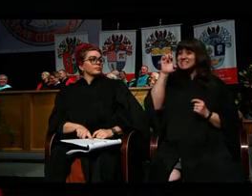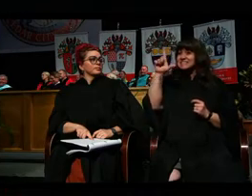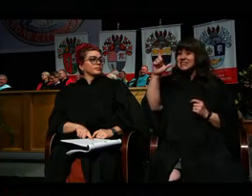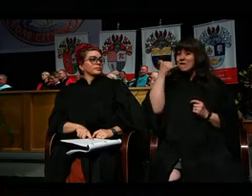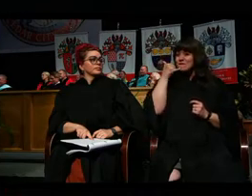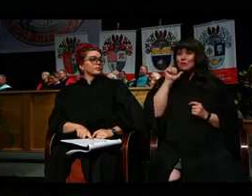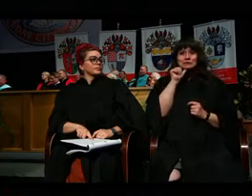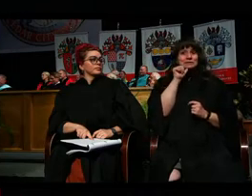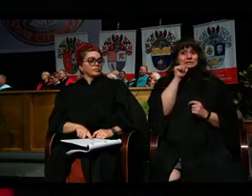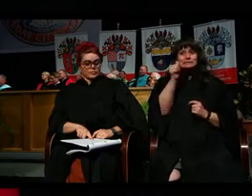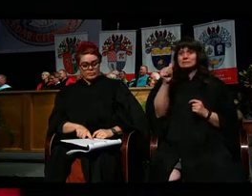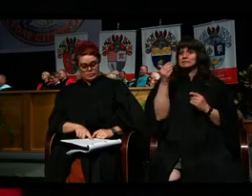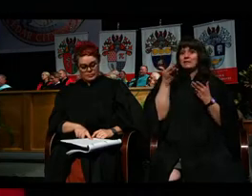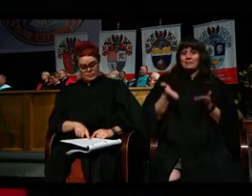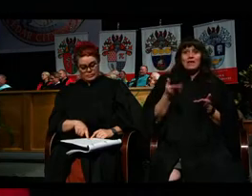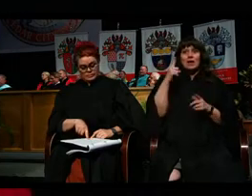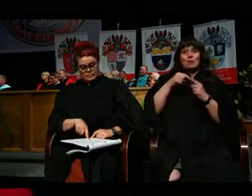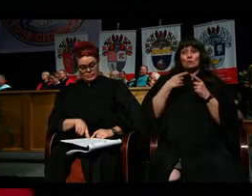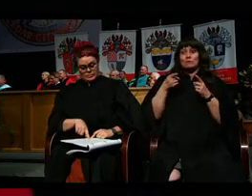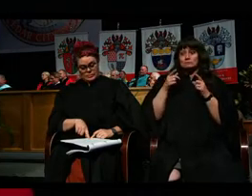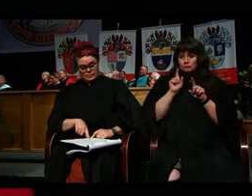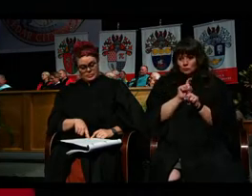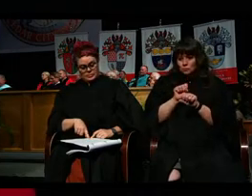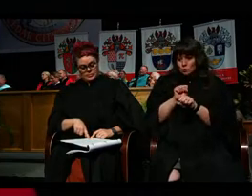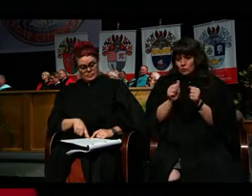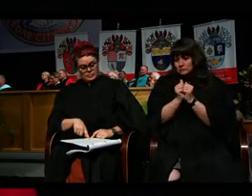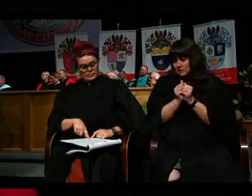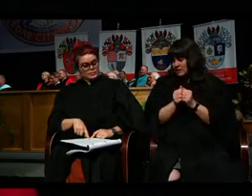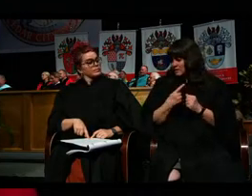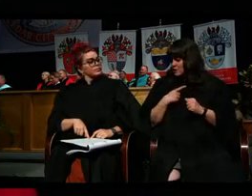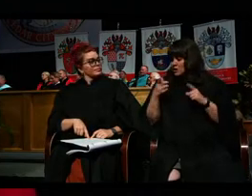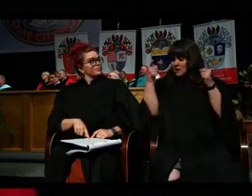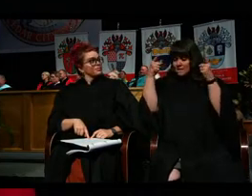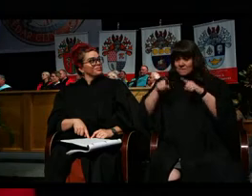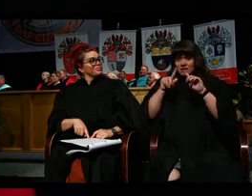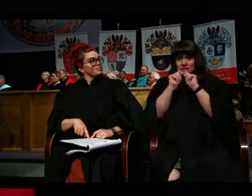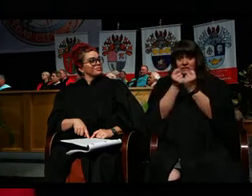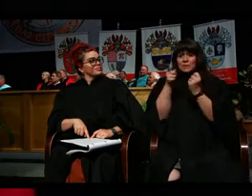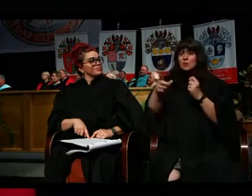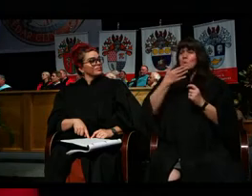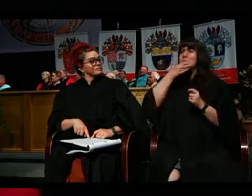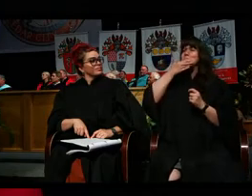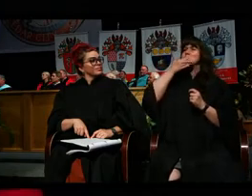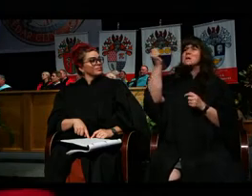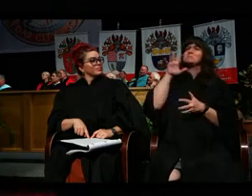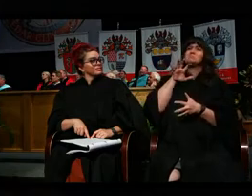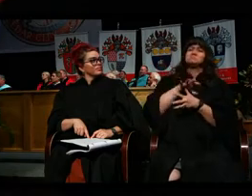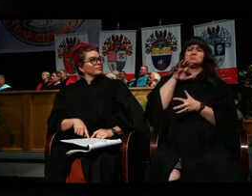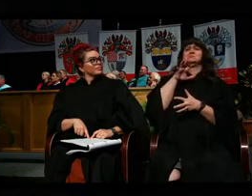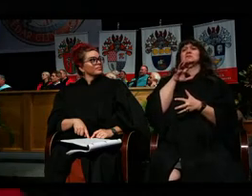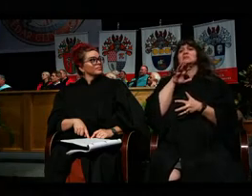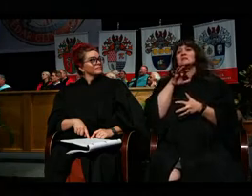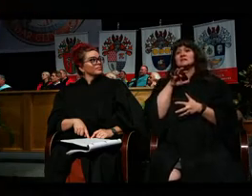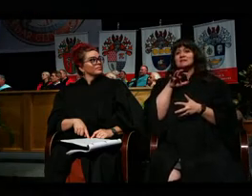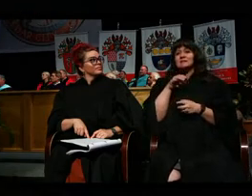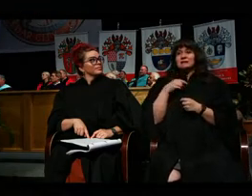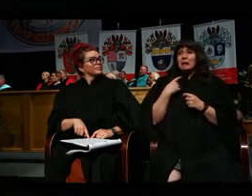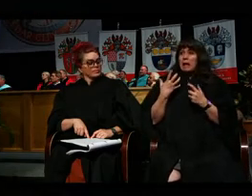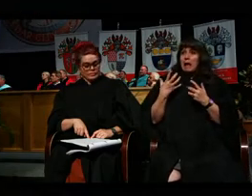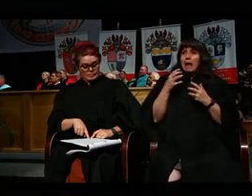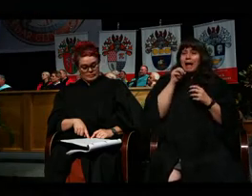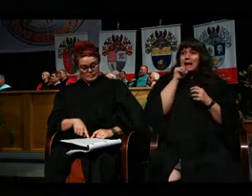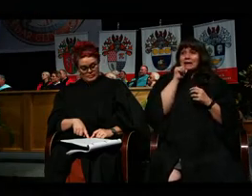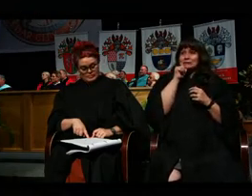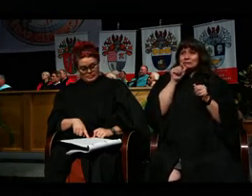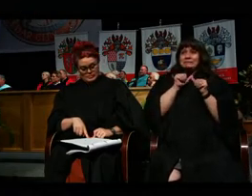Special thanks to the Inauguration Committee and our events team. You are the very best. But I'm not getting through this one, but I'll